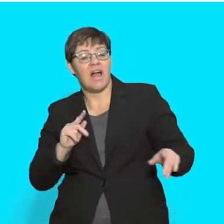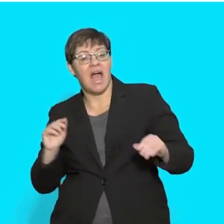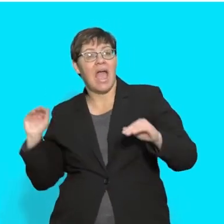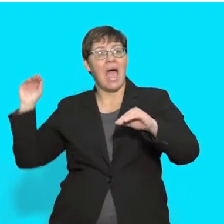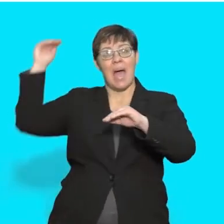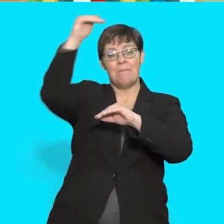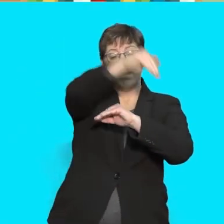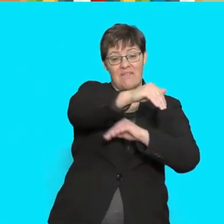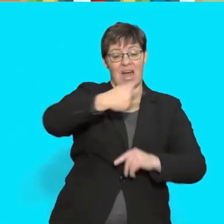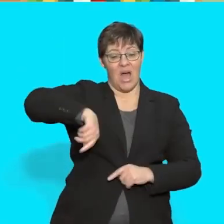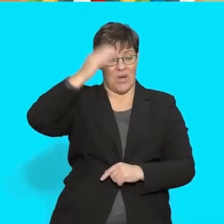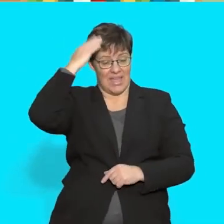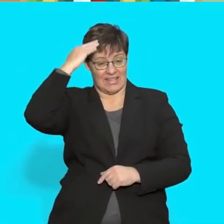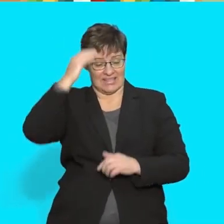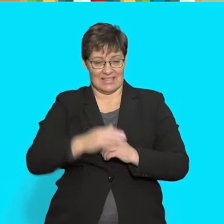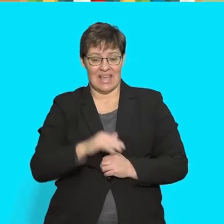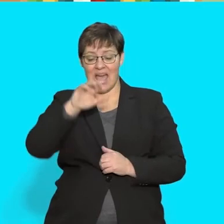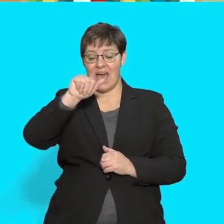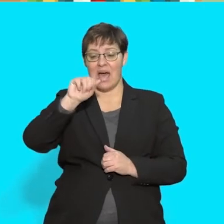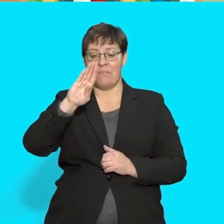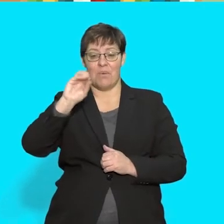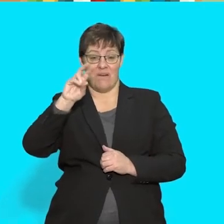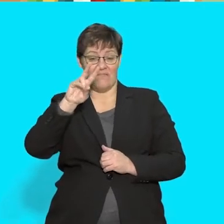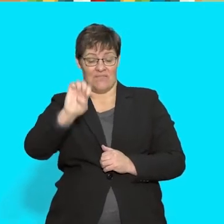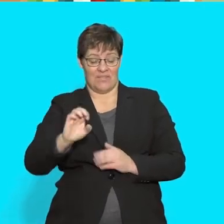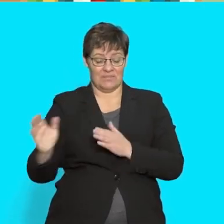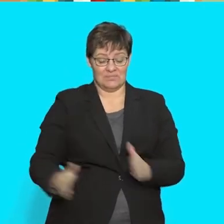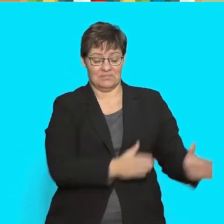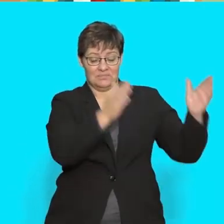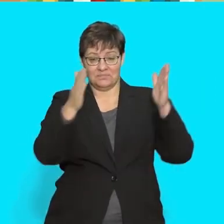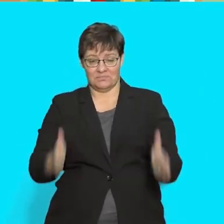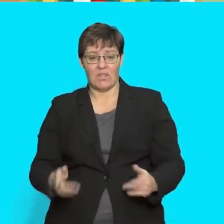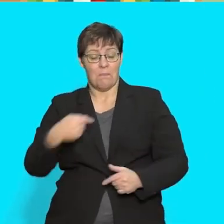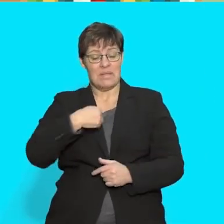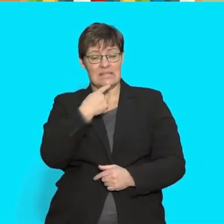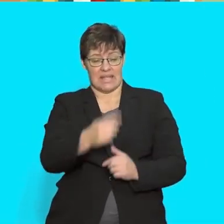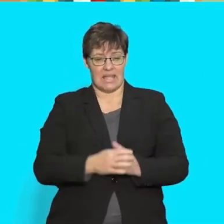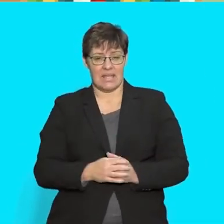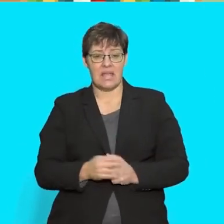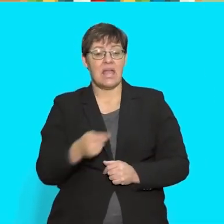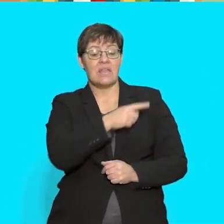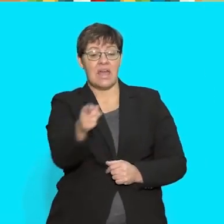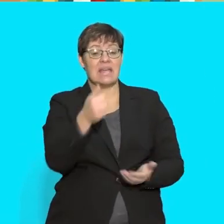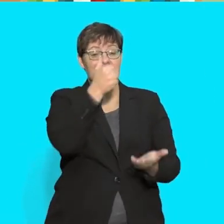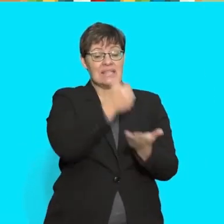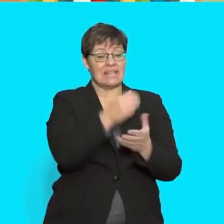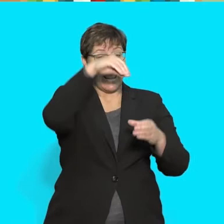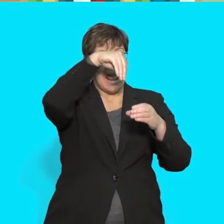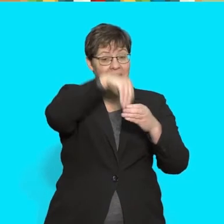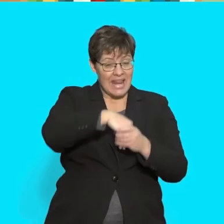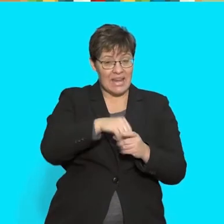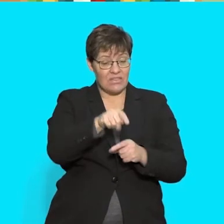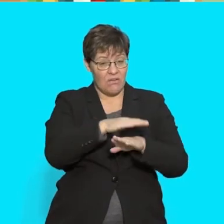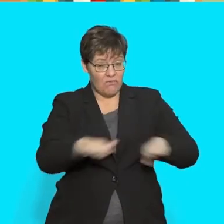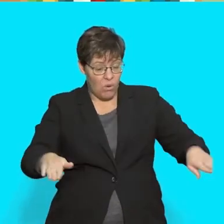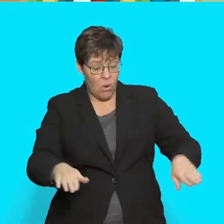our heads. Now listen to the next one. Do I say they sat in the floor?